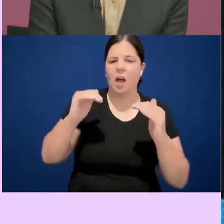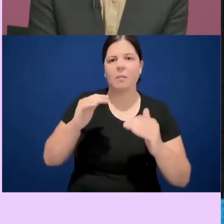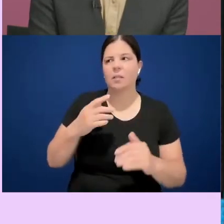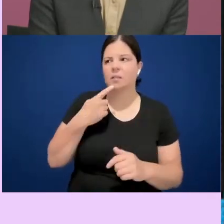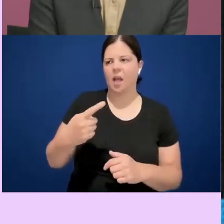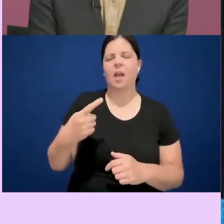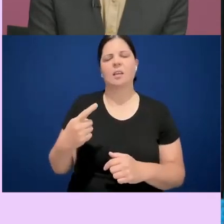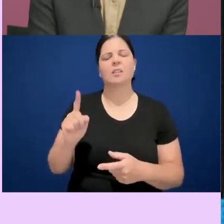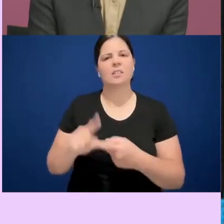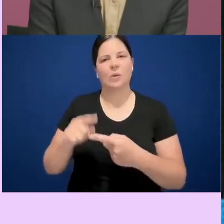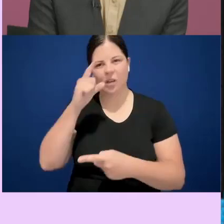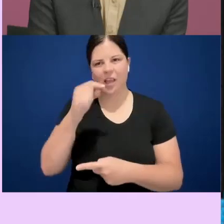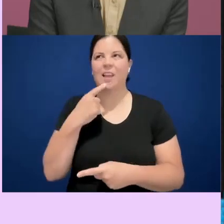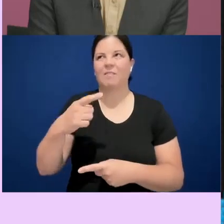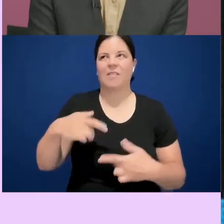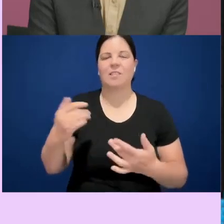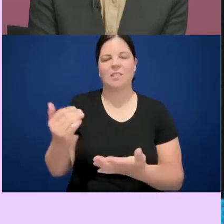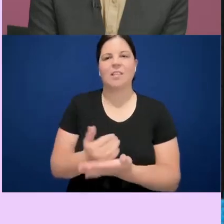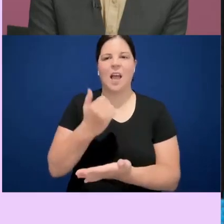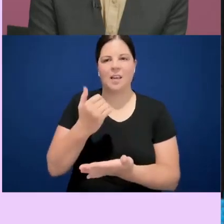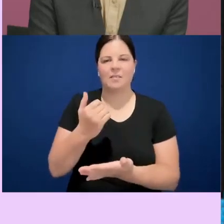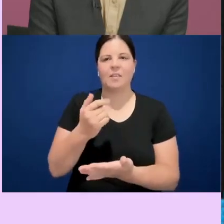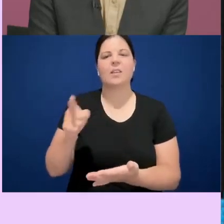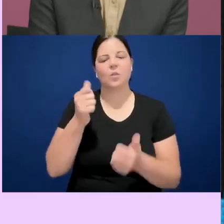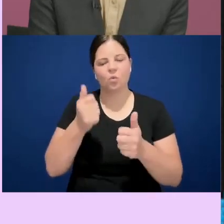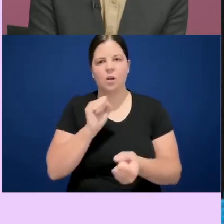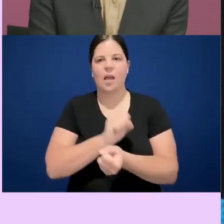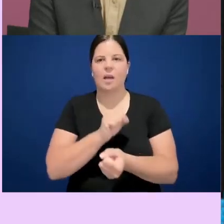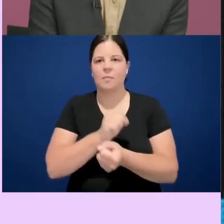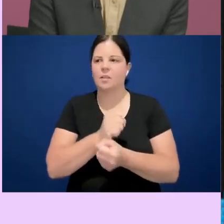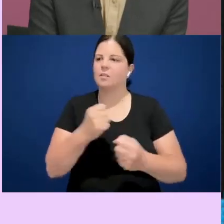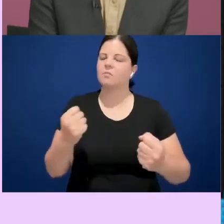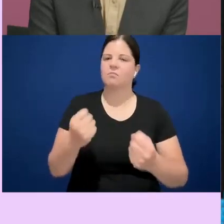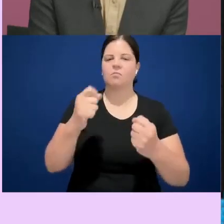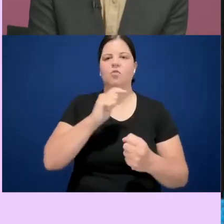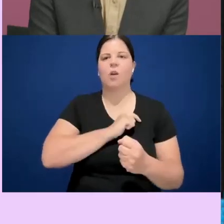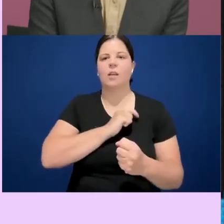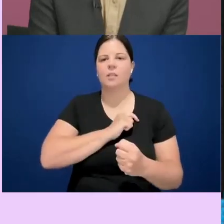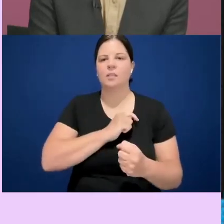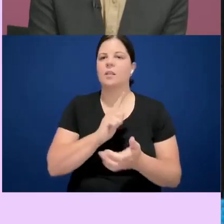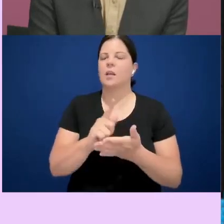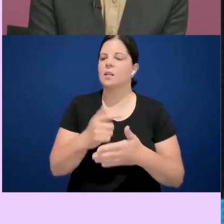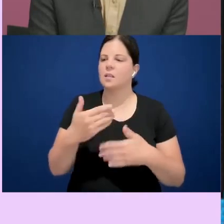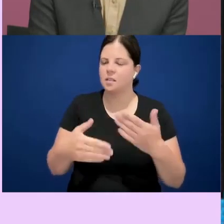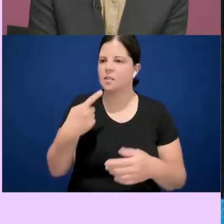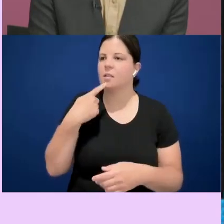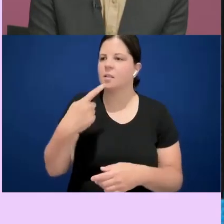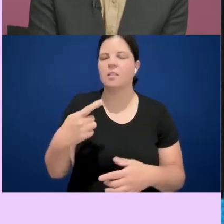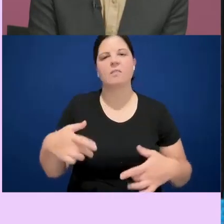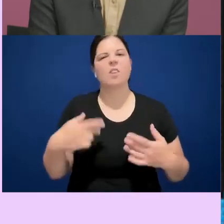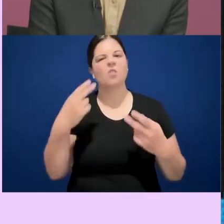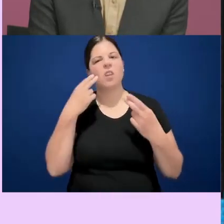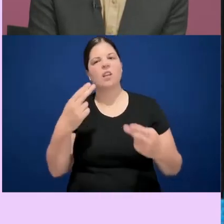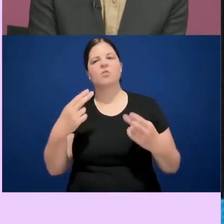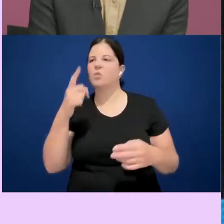concern. Building this habit strengthens trust and over time will make speaking up feel like a natural part of